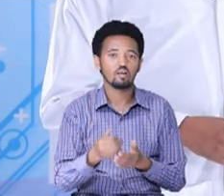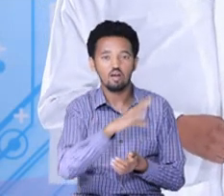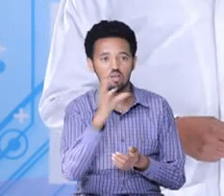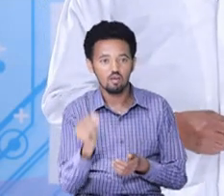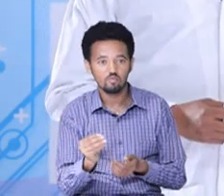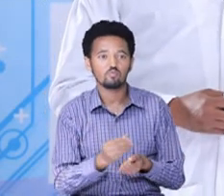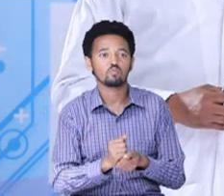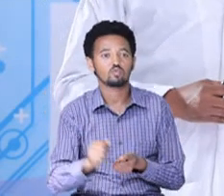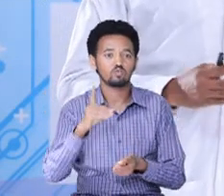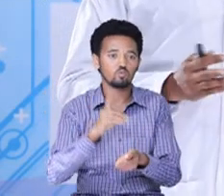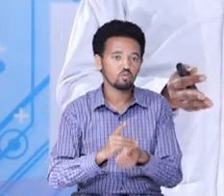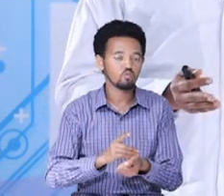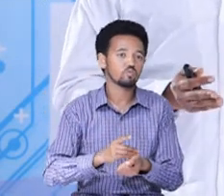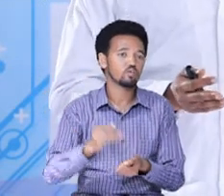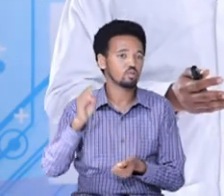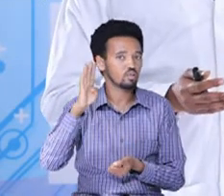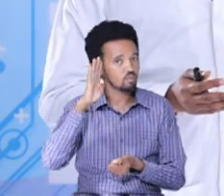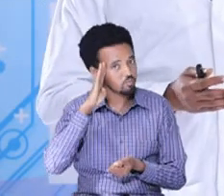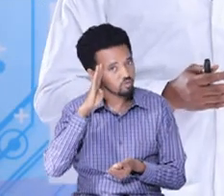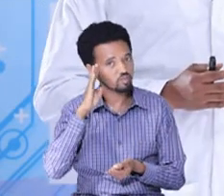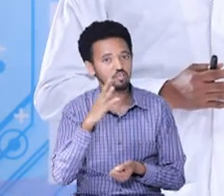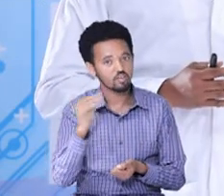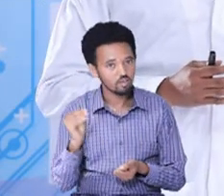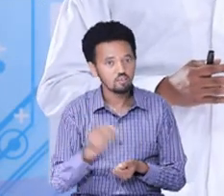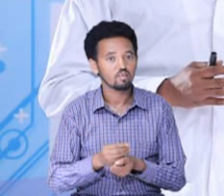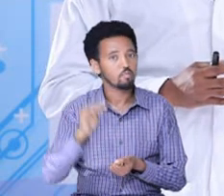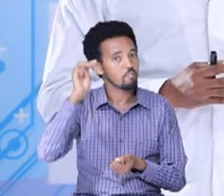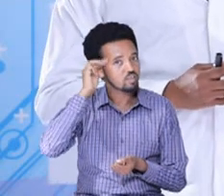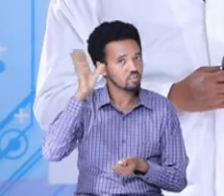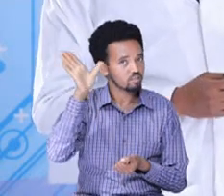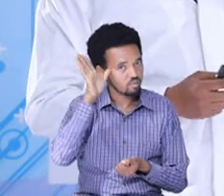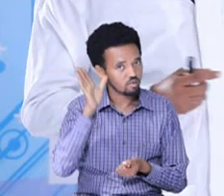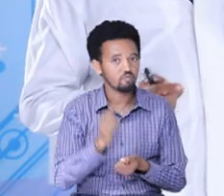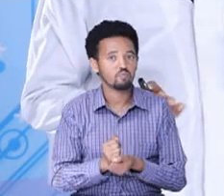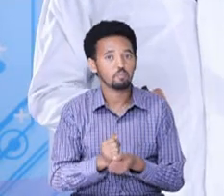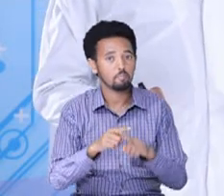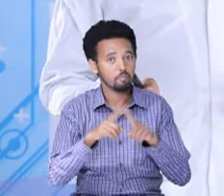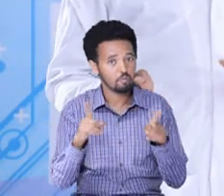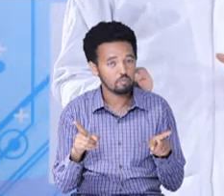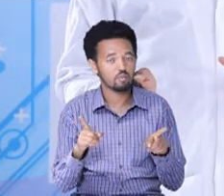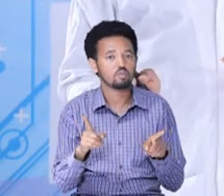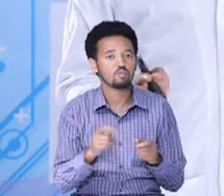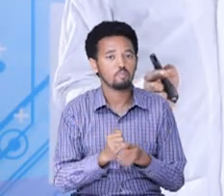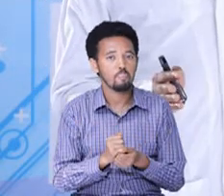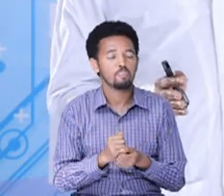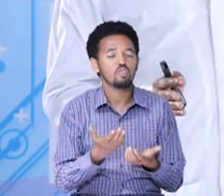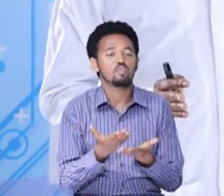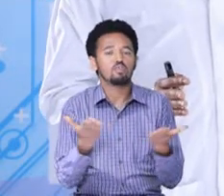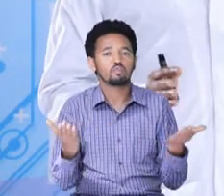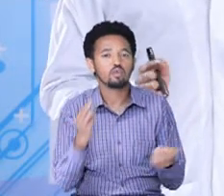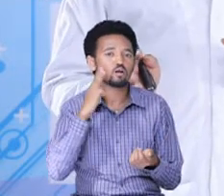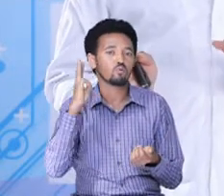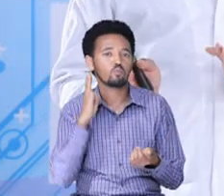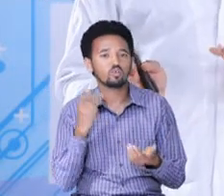Dr. William Ivor Garrett Du Bois and Marcus Garvey. But there